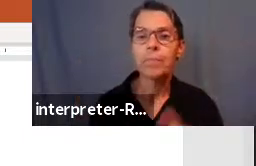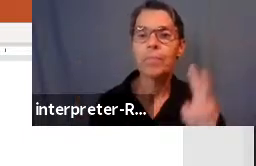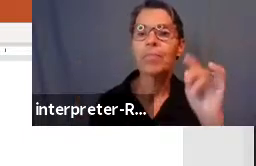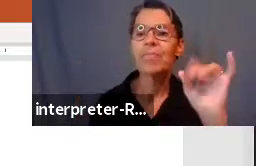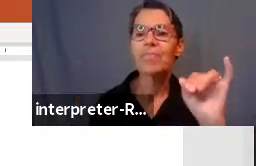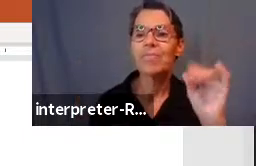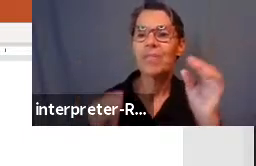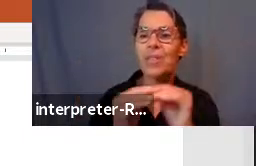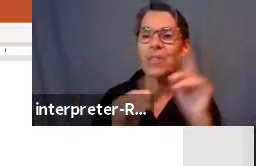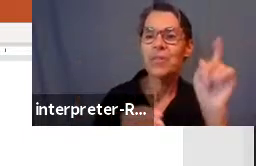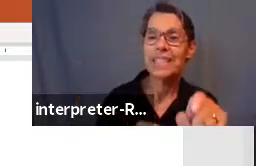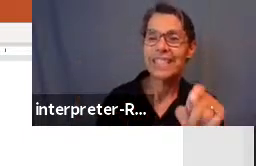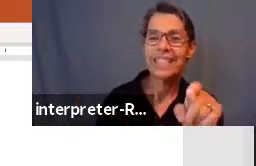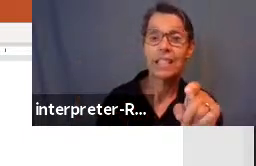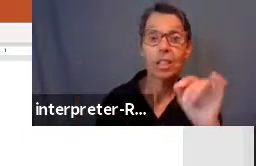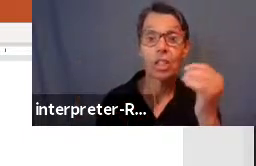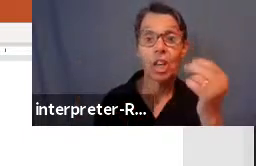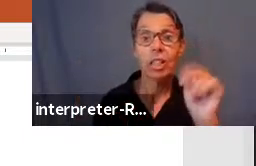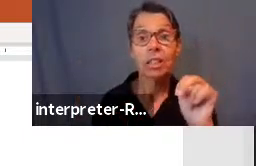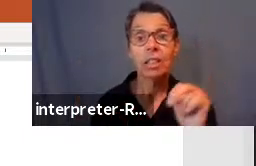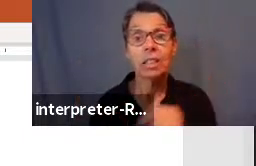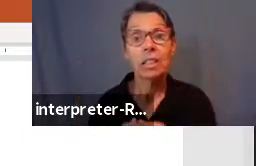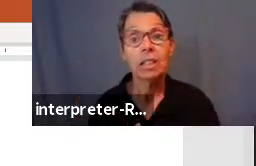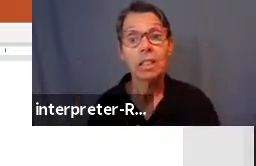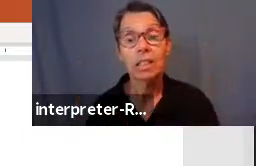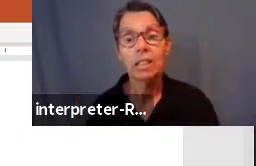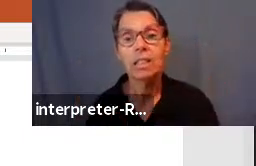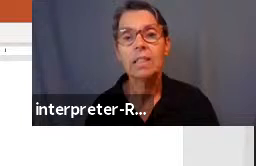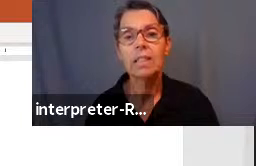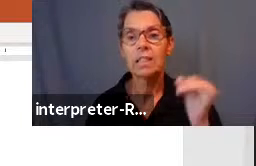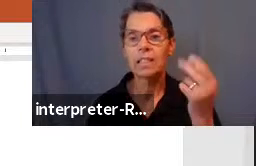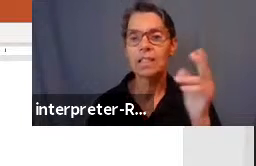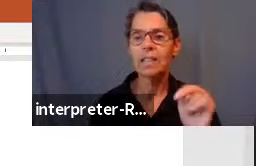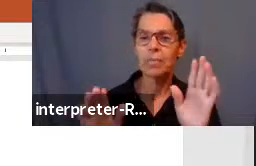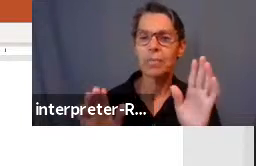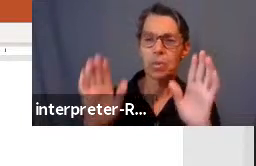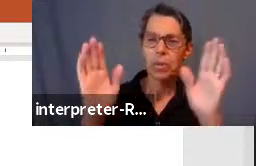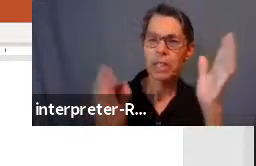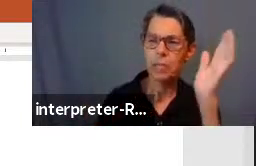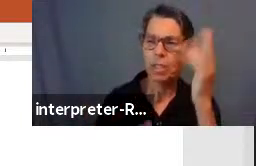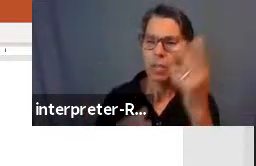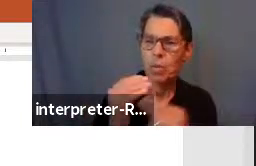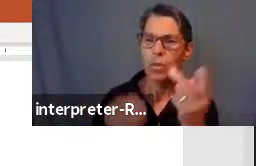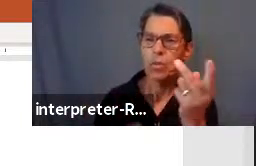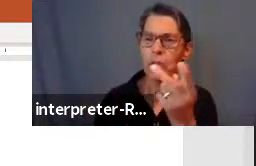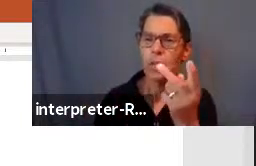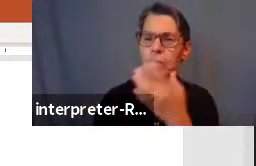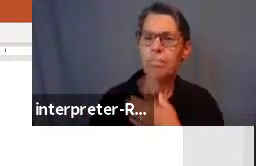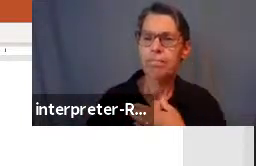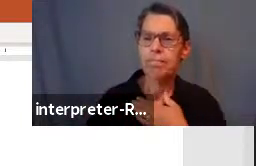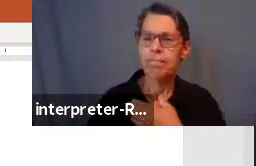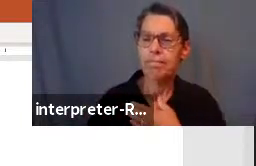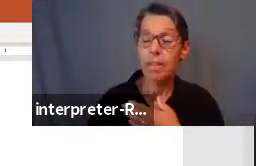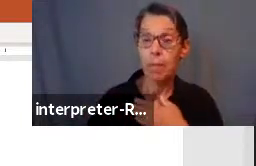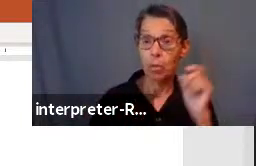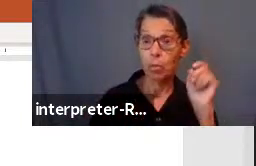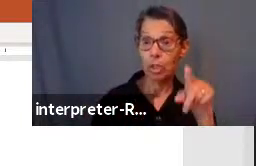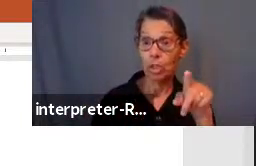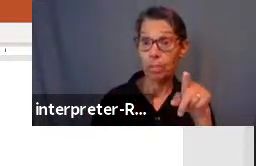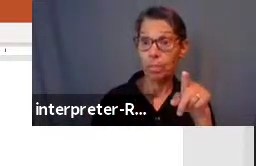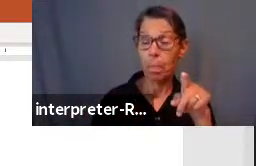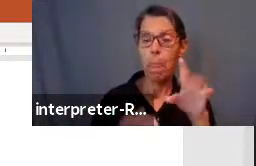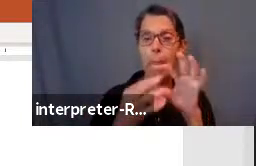John, you had a question, I believe. Yes, thank you. Great presentations, both of you. Really appreciate it. My question is related